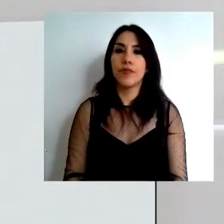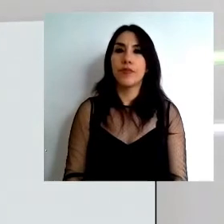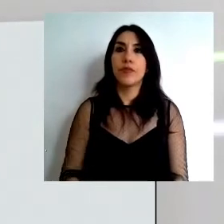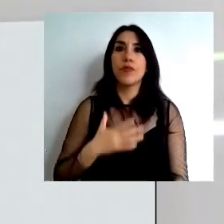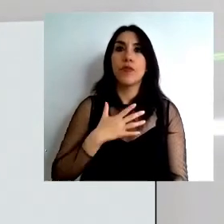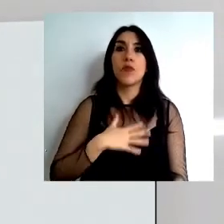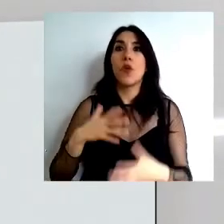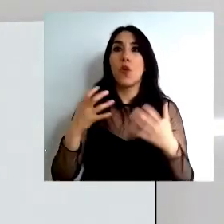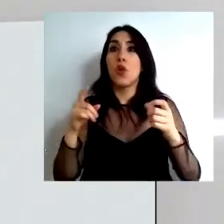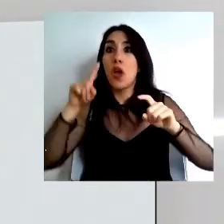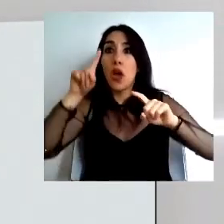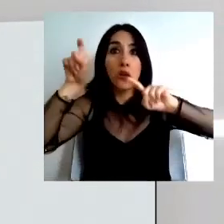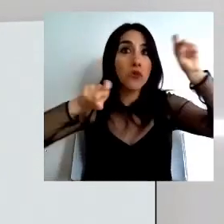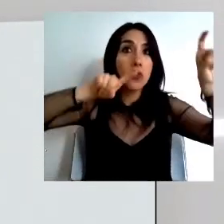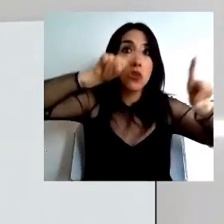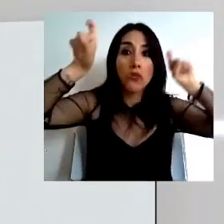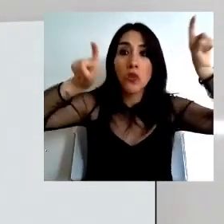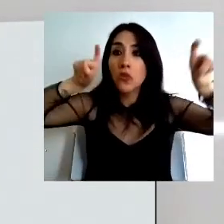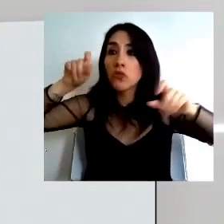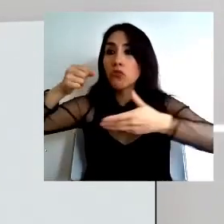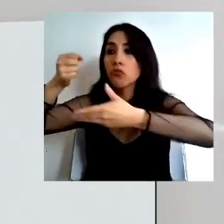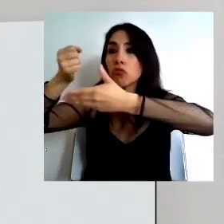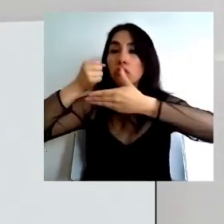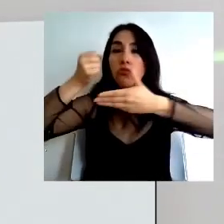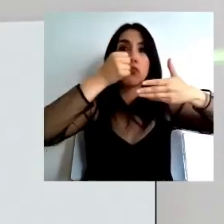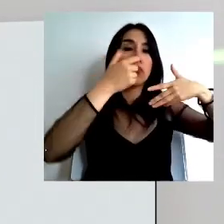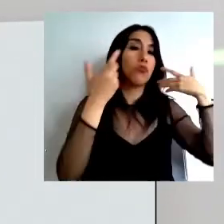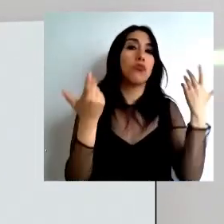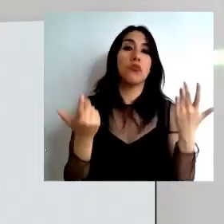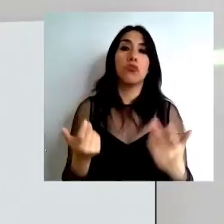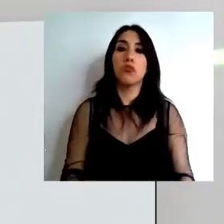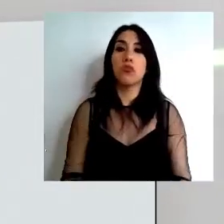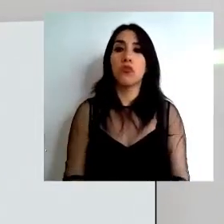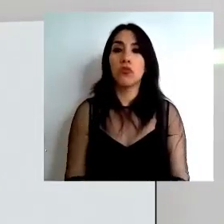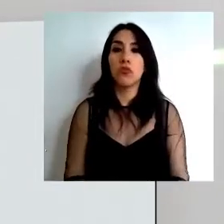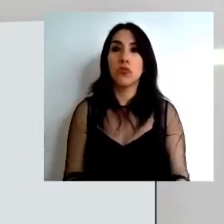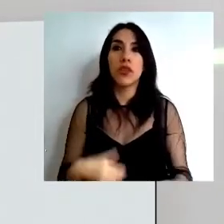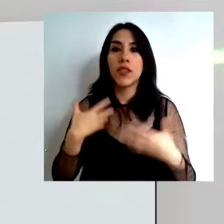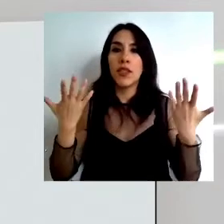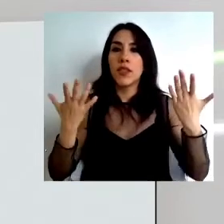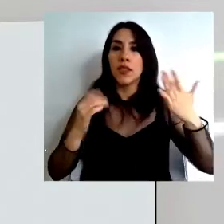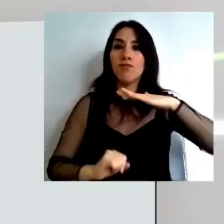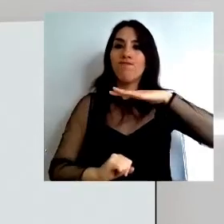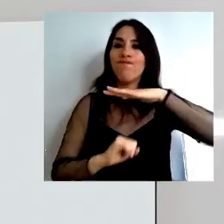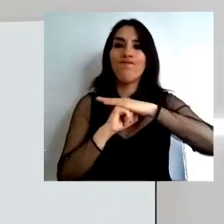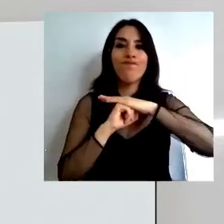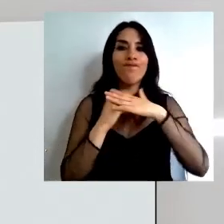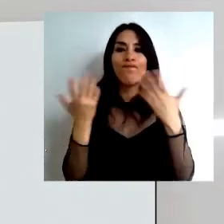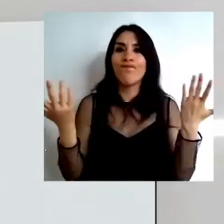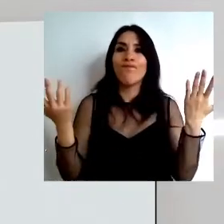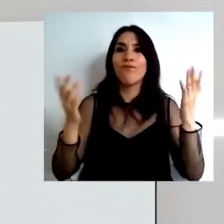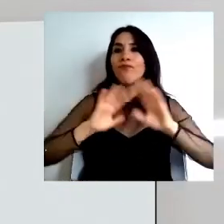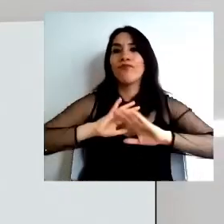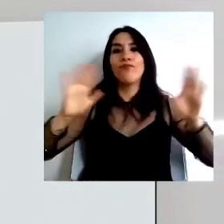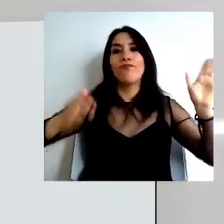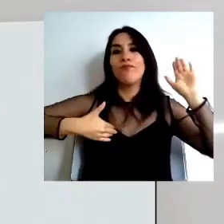your solution in their region. Otherwise, your partners will get frustrated and you will